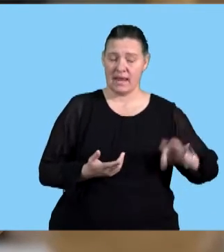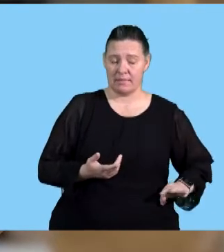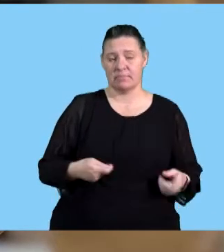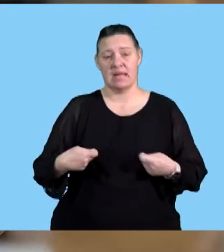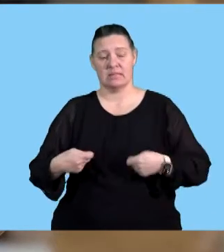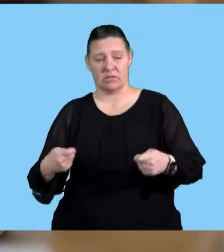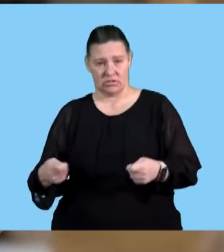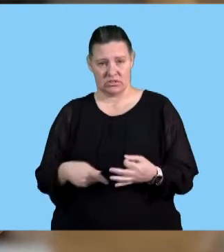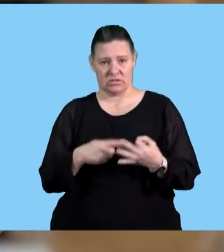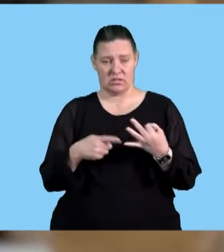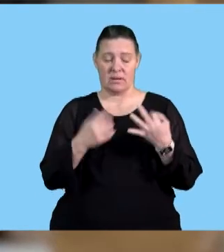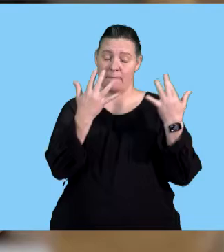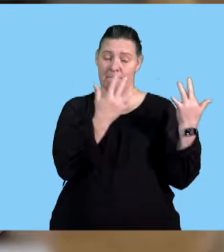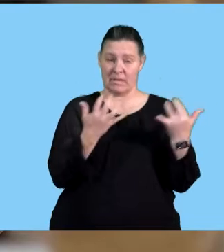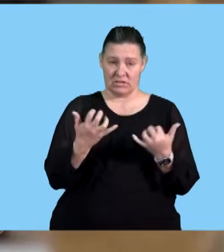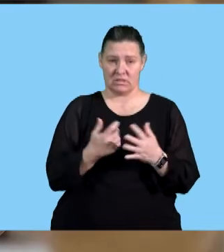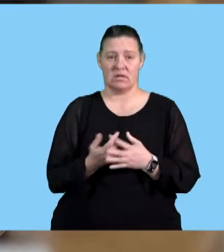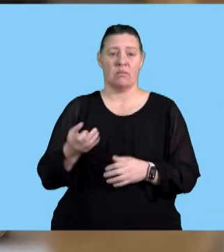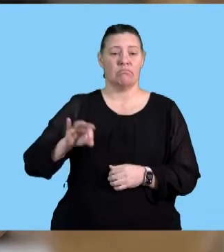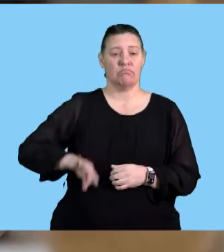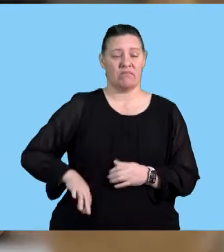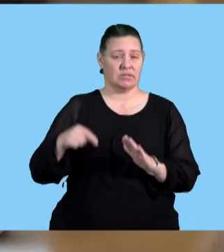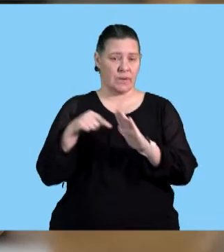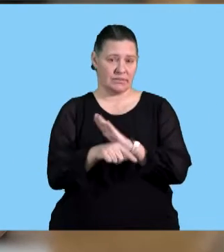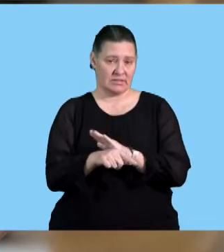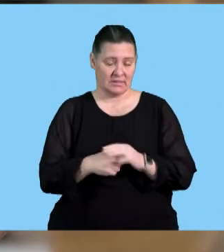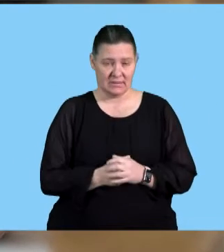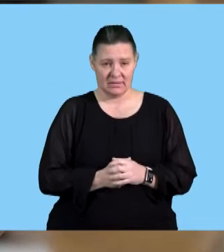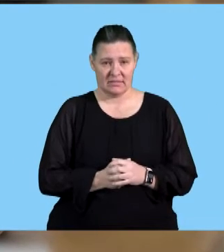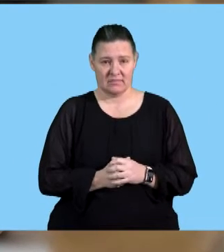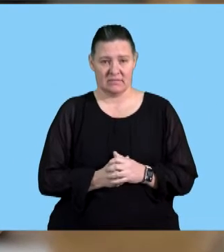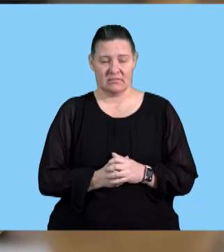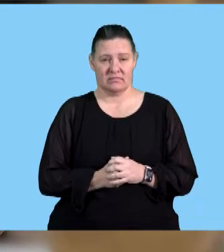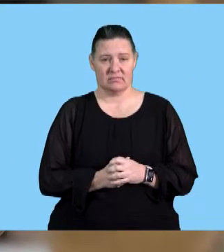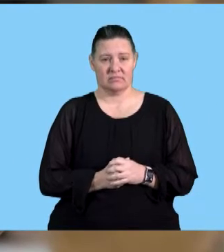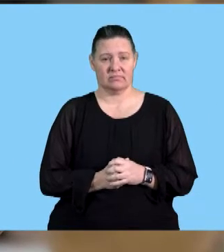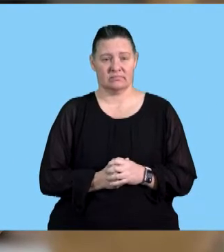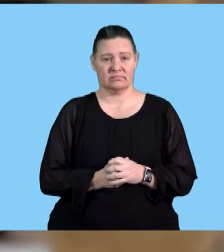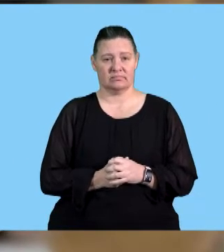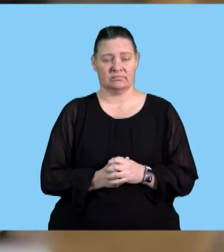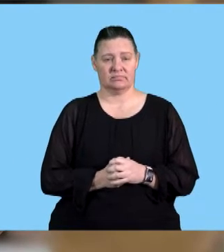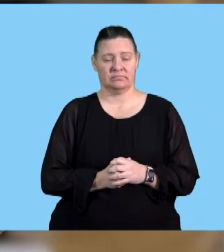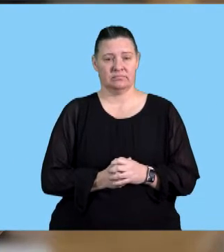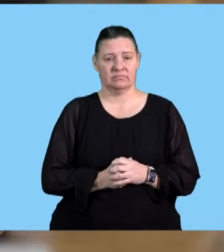of income, expenses, budgets, profits, and loss.